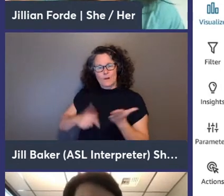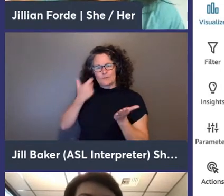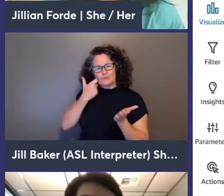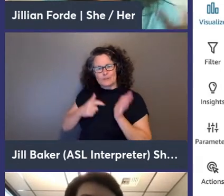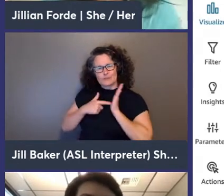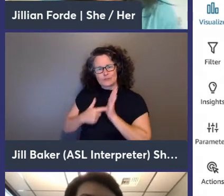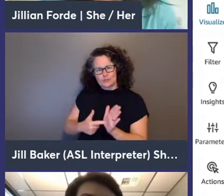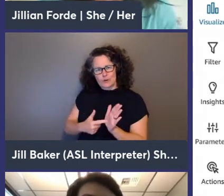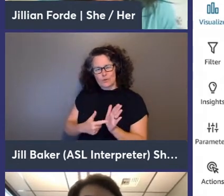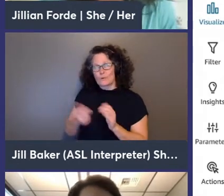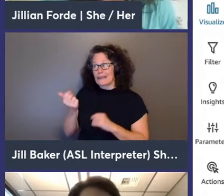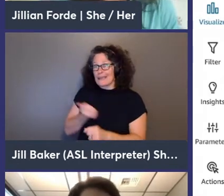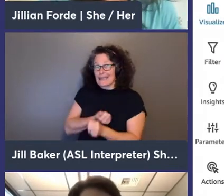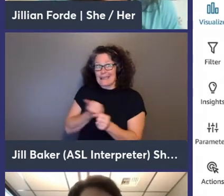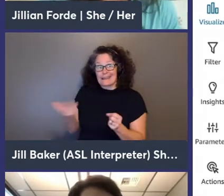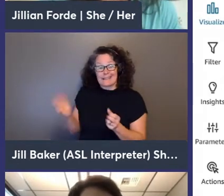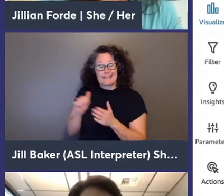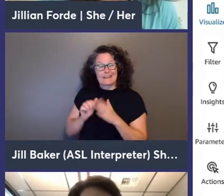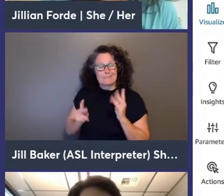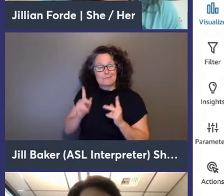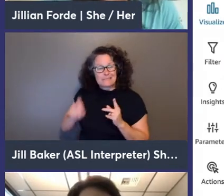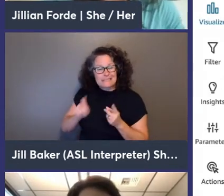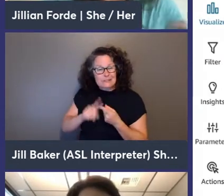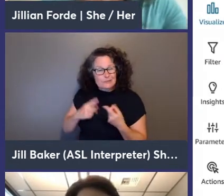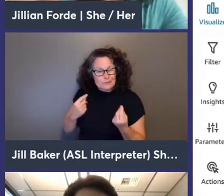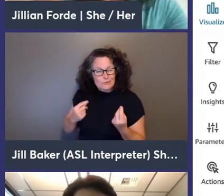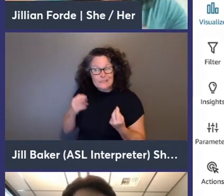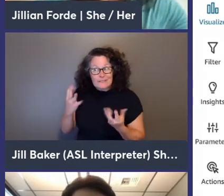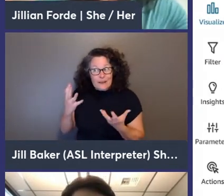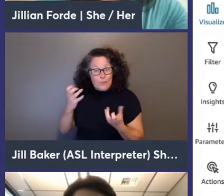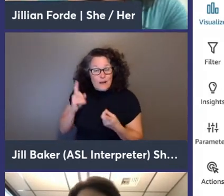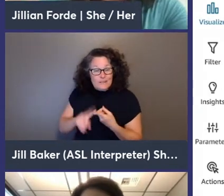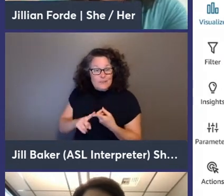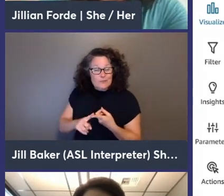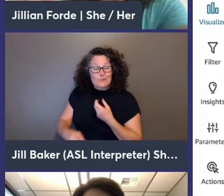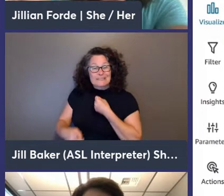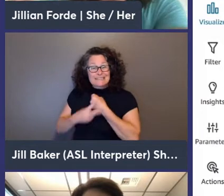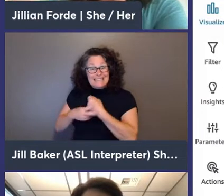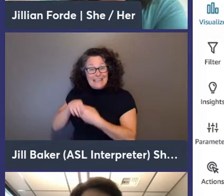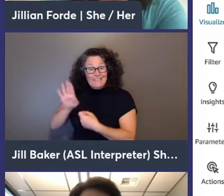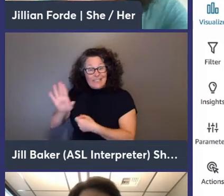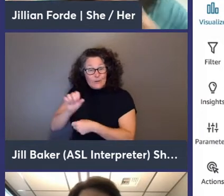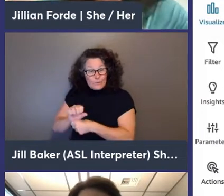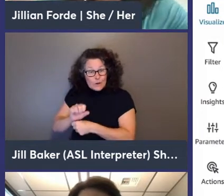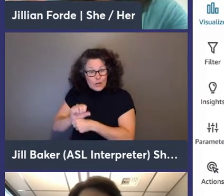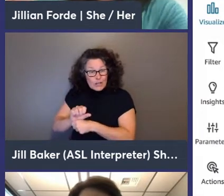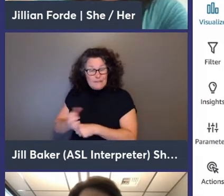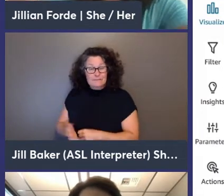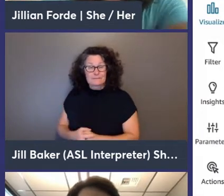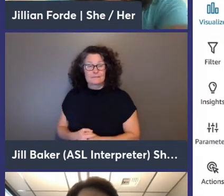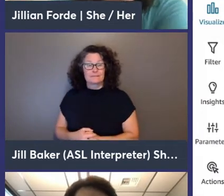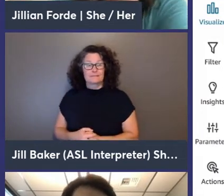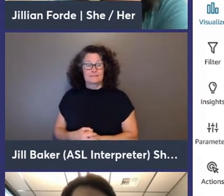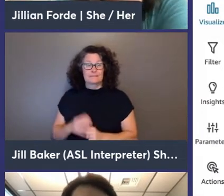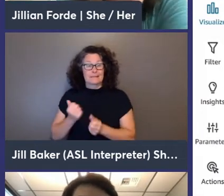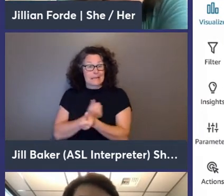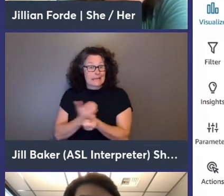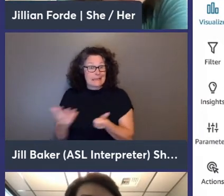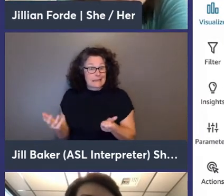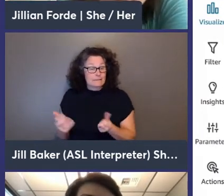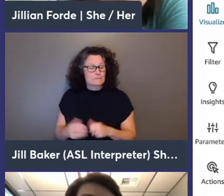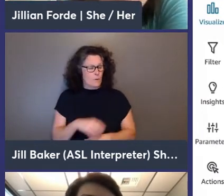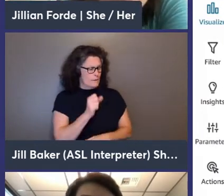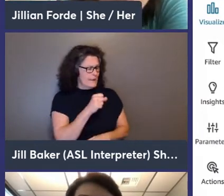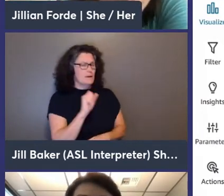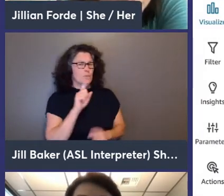us, is there anything that people would need to do if they wanted to just save the work that they did? Yeah,